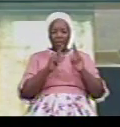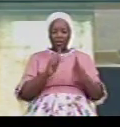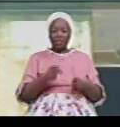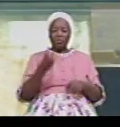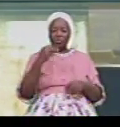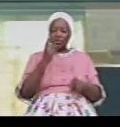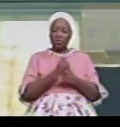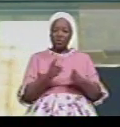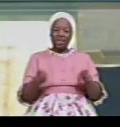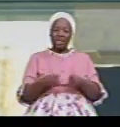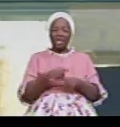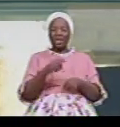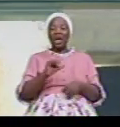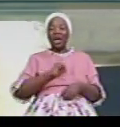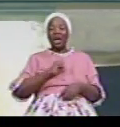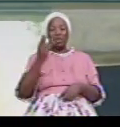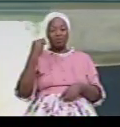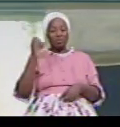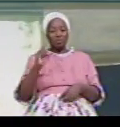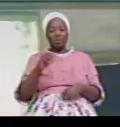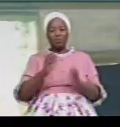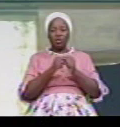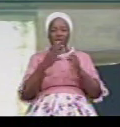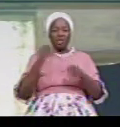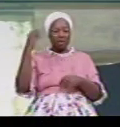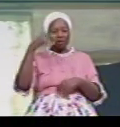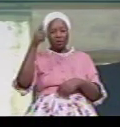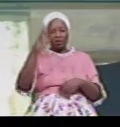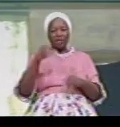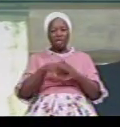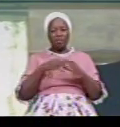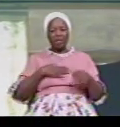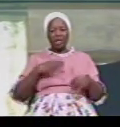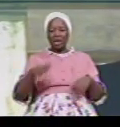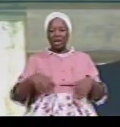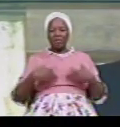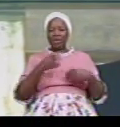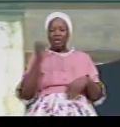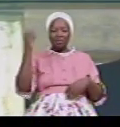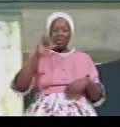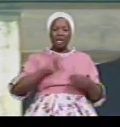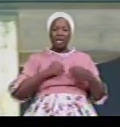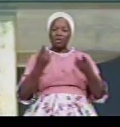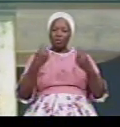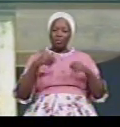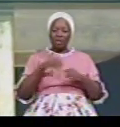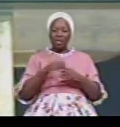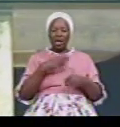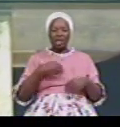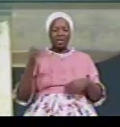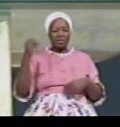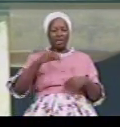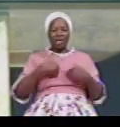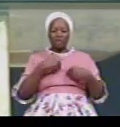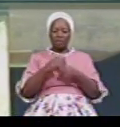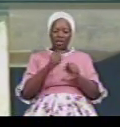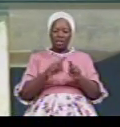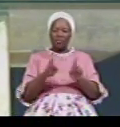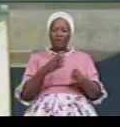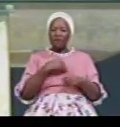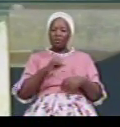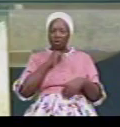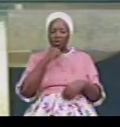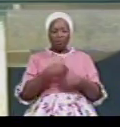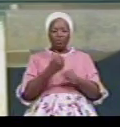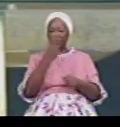God in my life. Grace has come in, and grace has made the difference. And I will not make fun of somebody who is